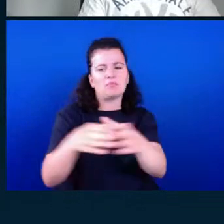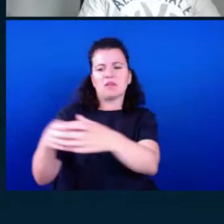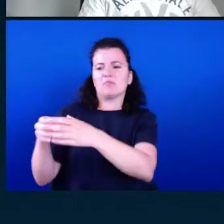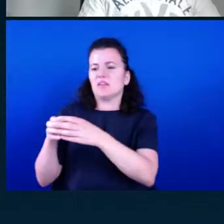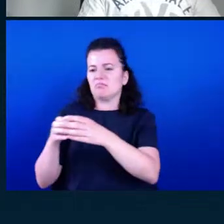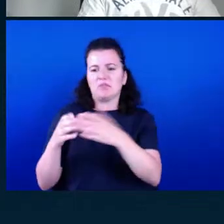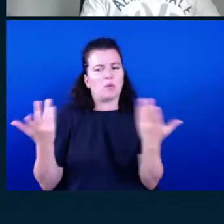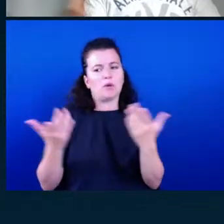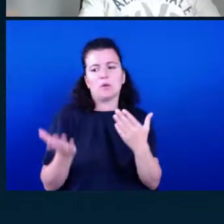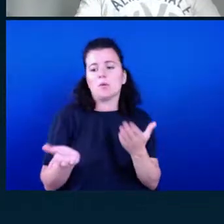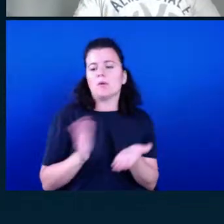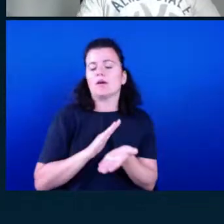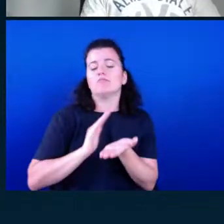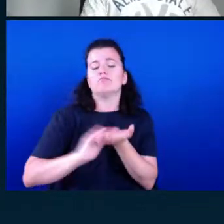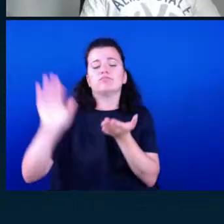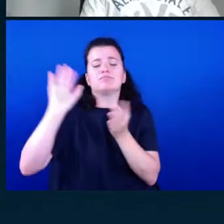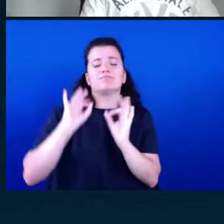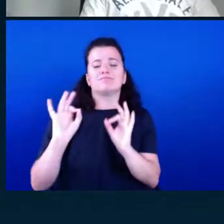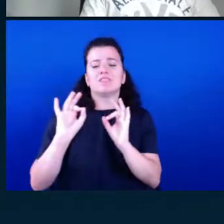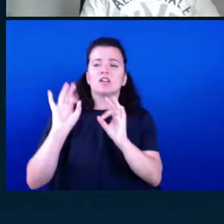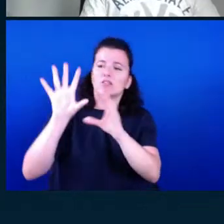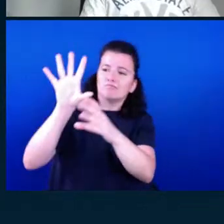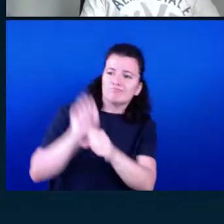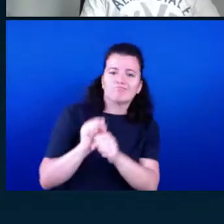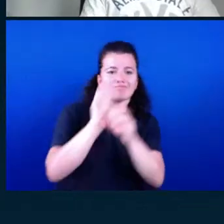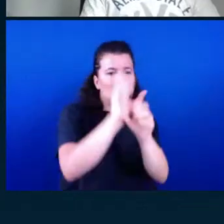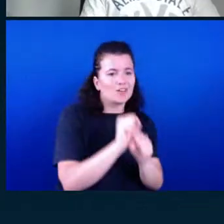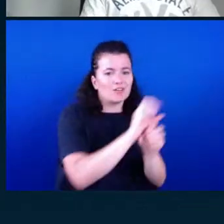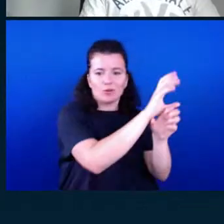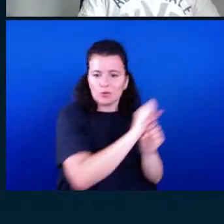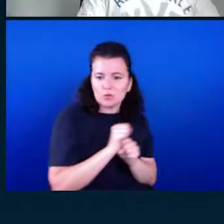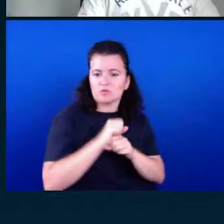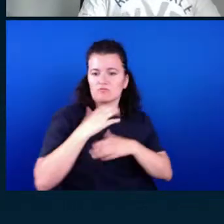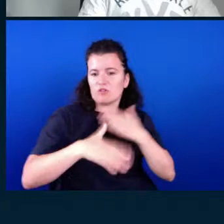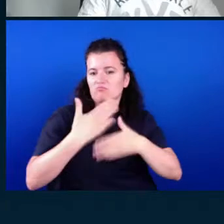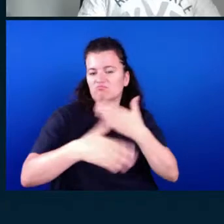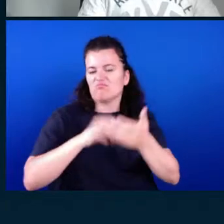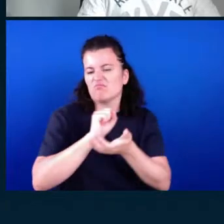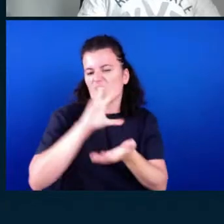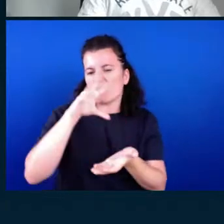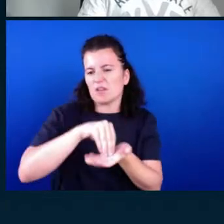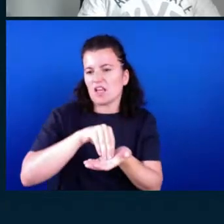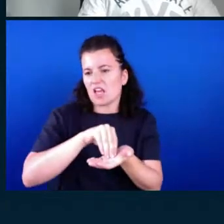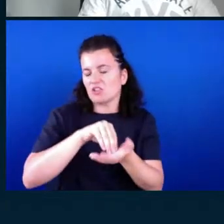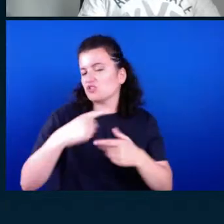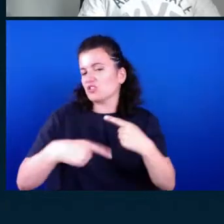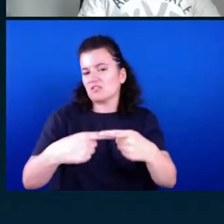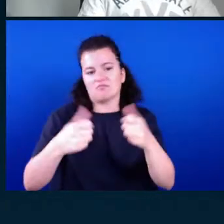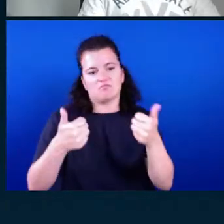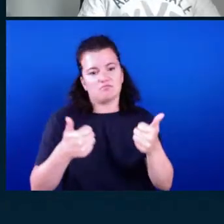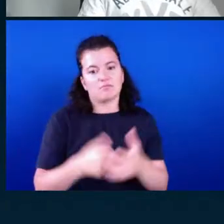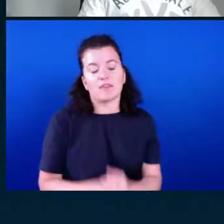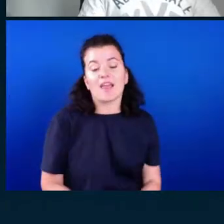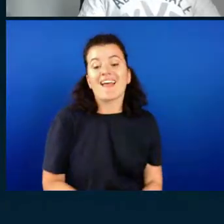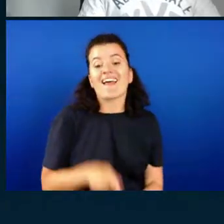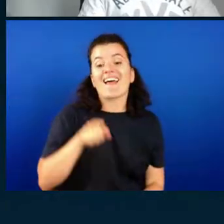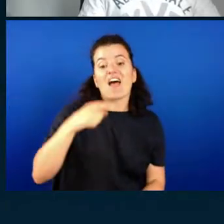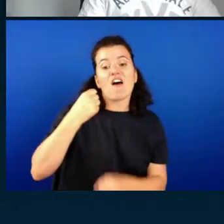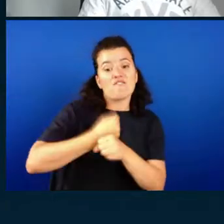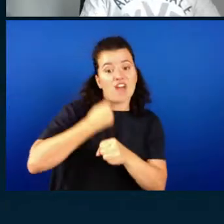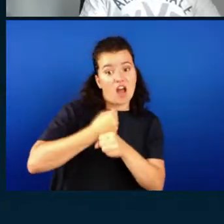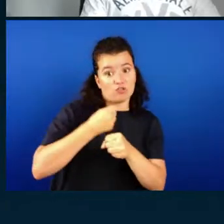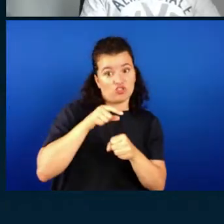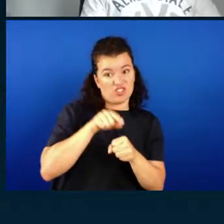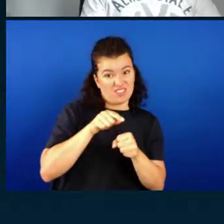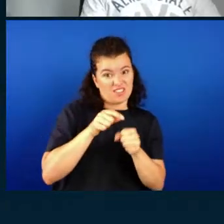it and have it implemented for their application deployments. And since these functions are quite large,